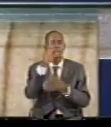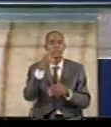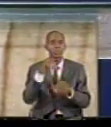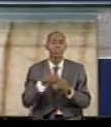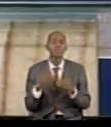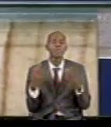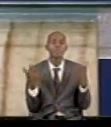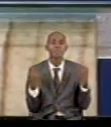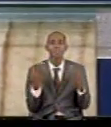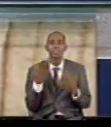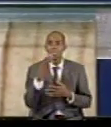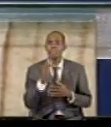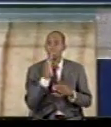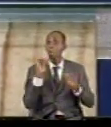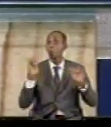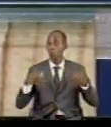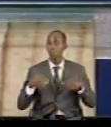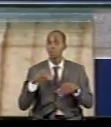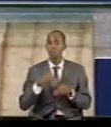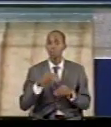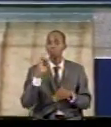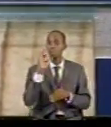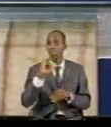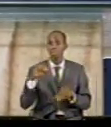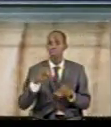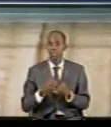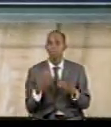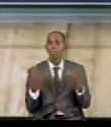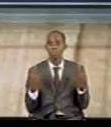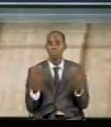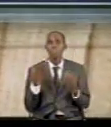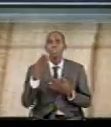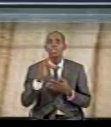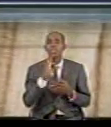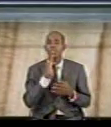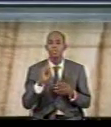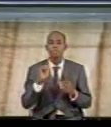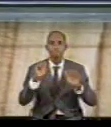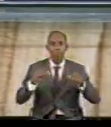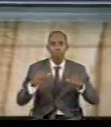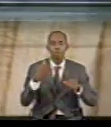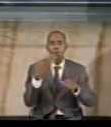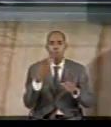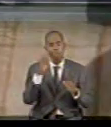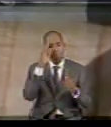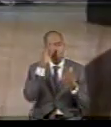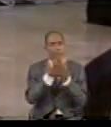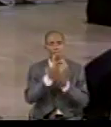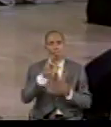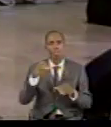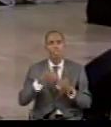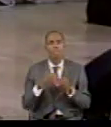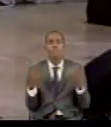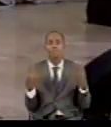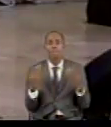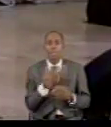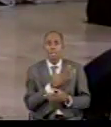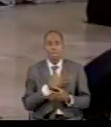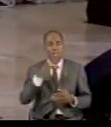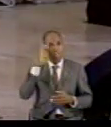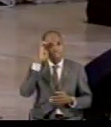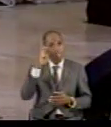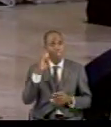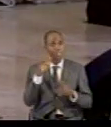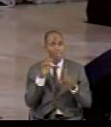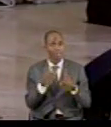the possibility of preaching in vain. There's the possibility of believing in vain. And he said, except you